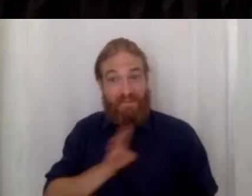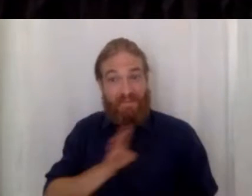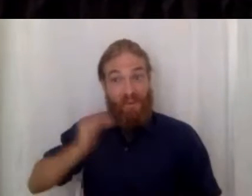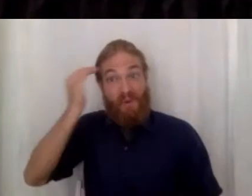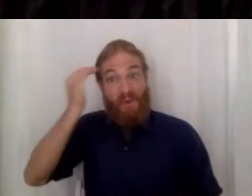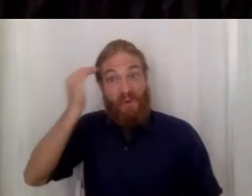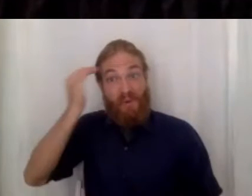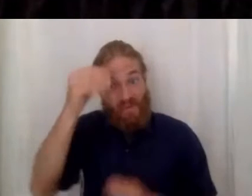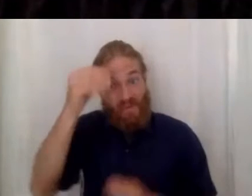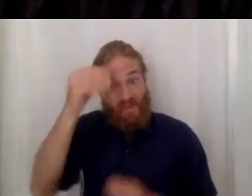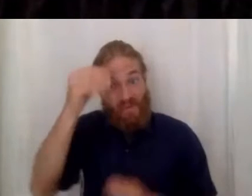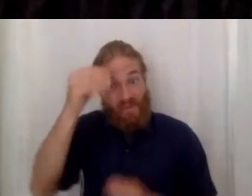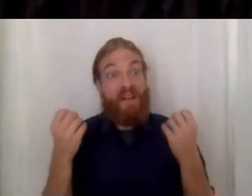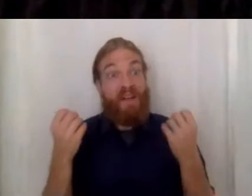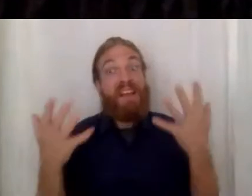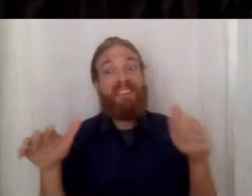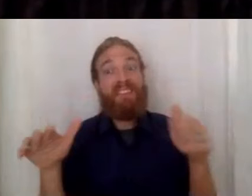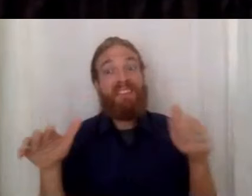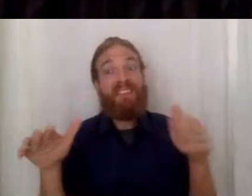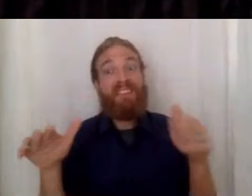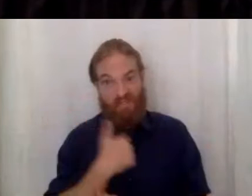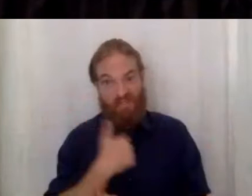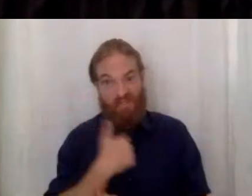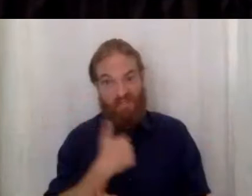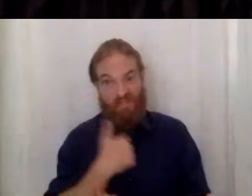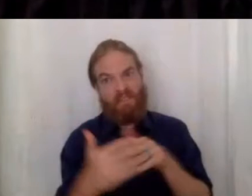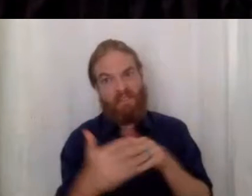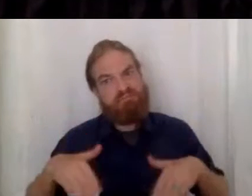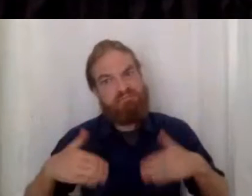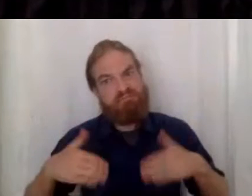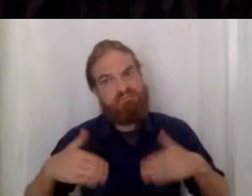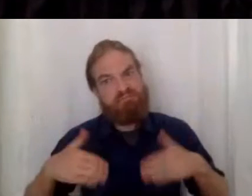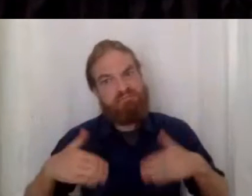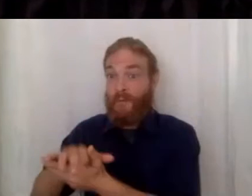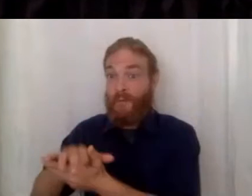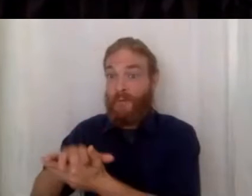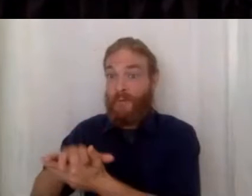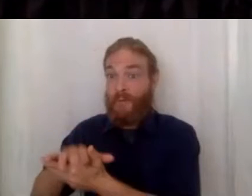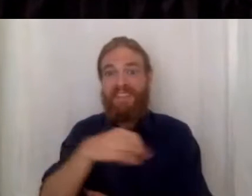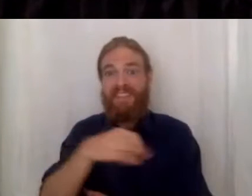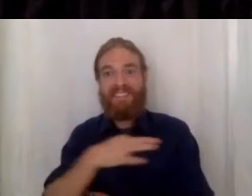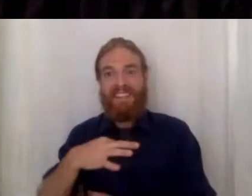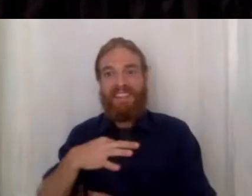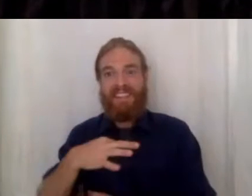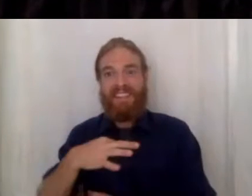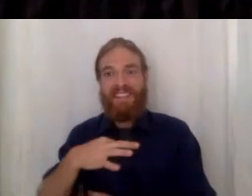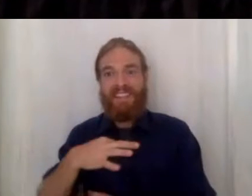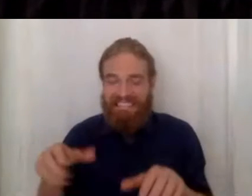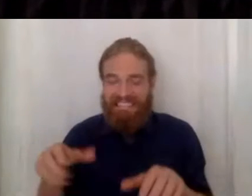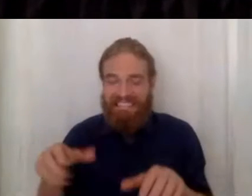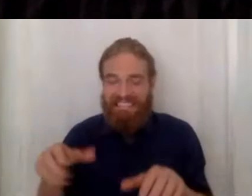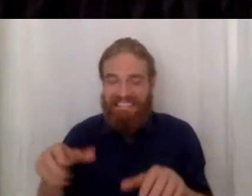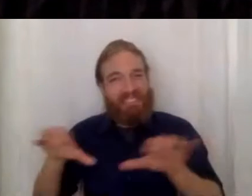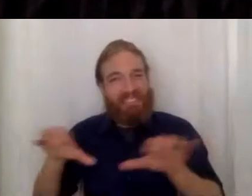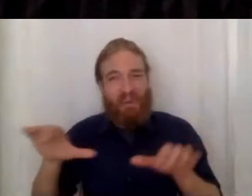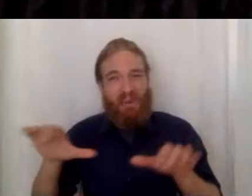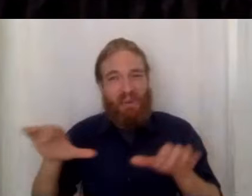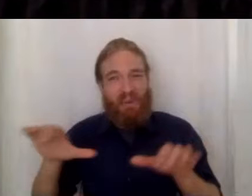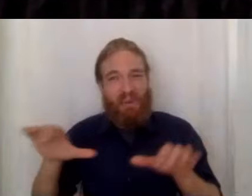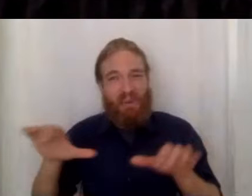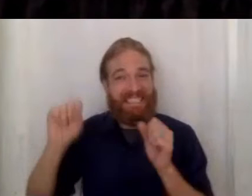schools they're doing the best that they can, but the staffing is stretched. I believe on the school side as well as